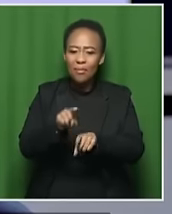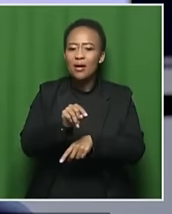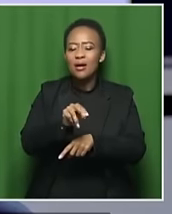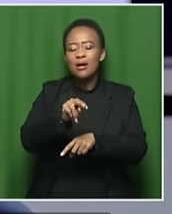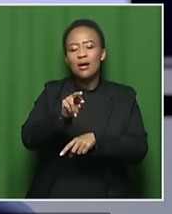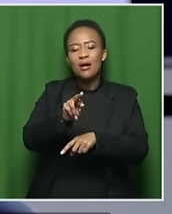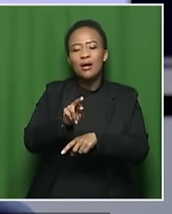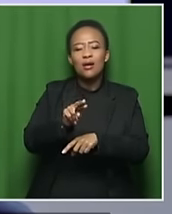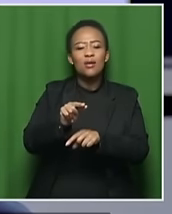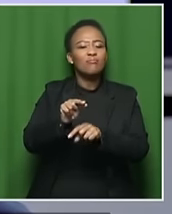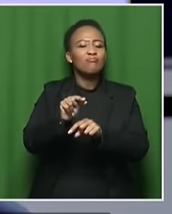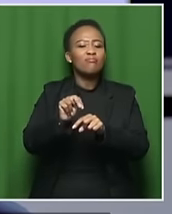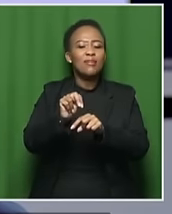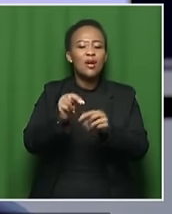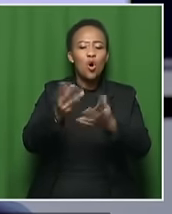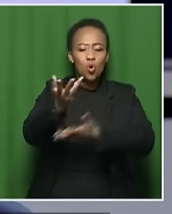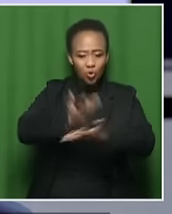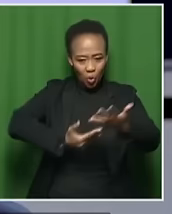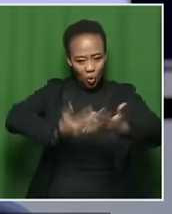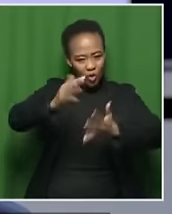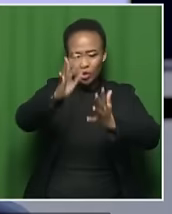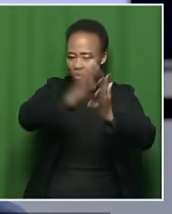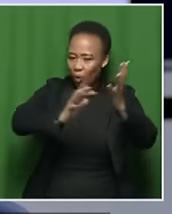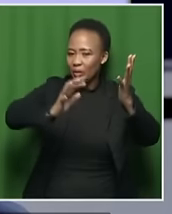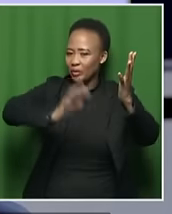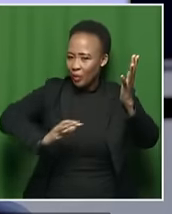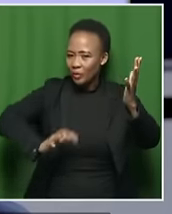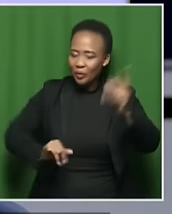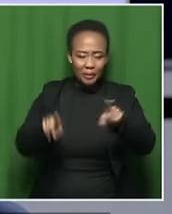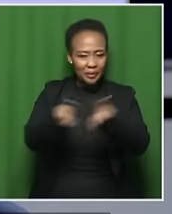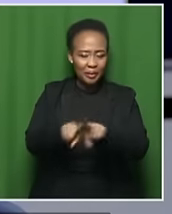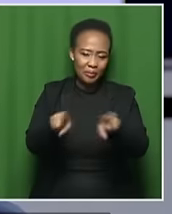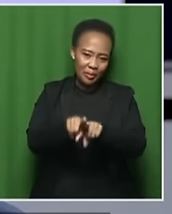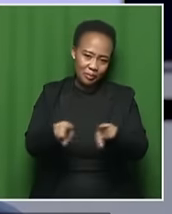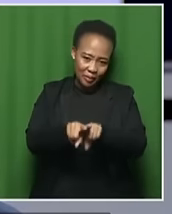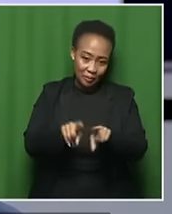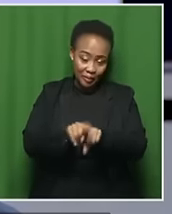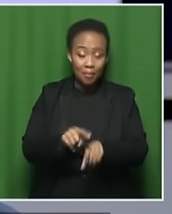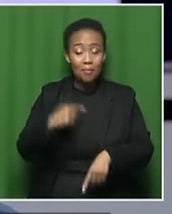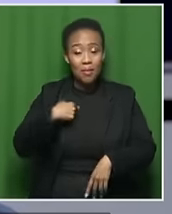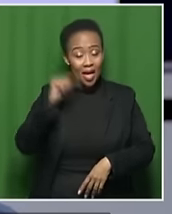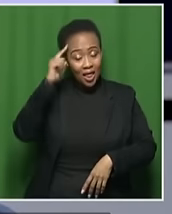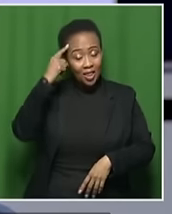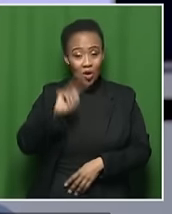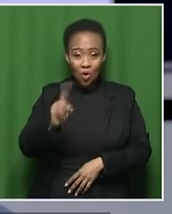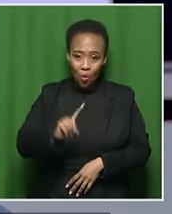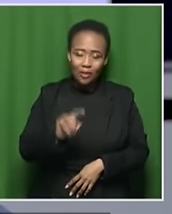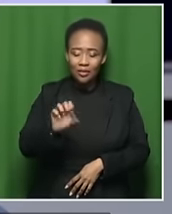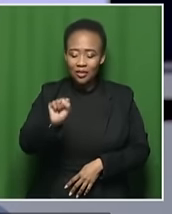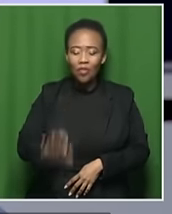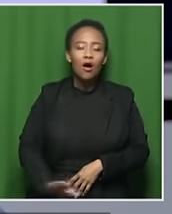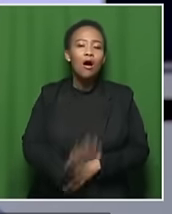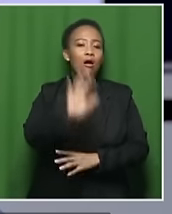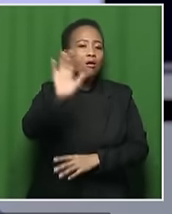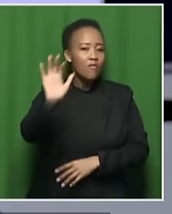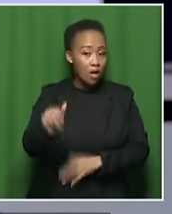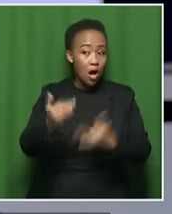narrative. We can do this, we can do that. And I think South Africans are looking for something